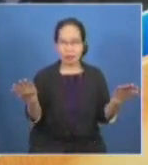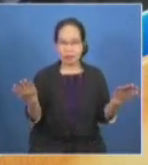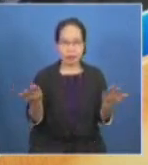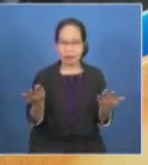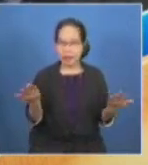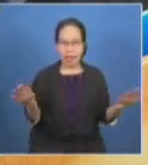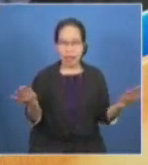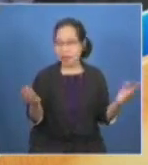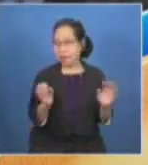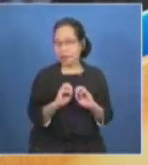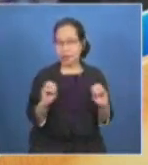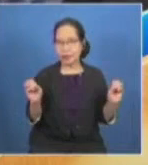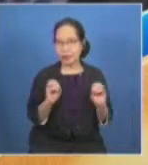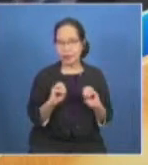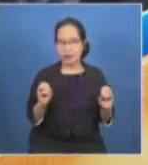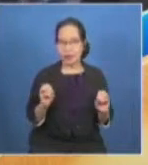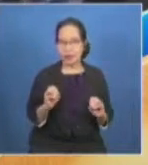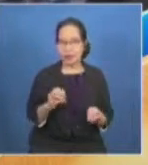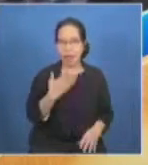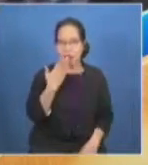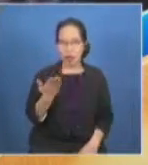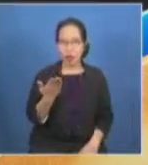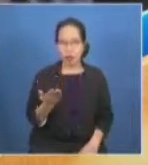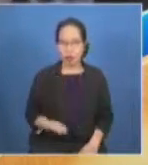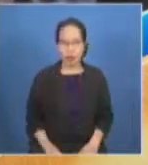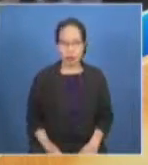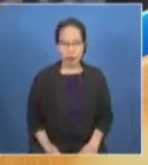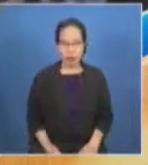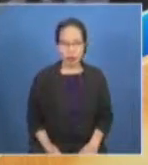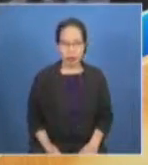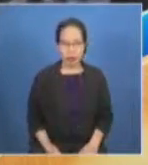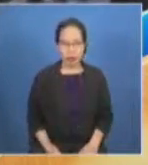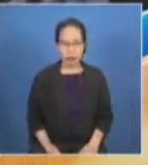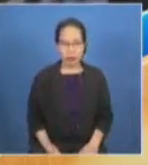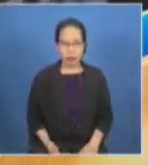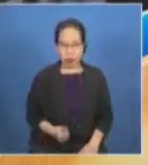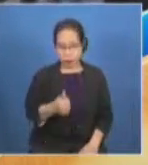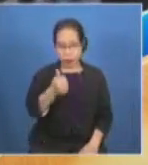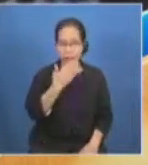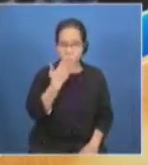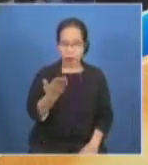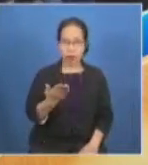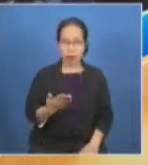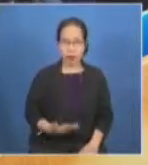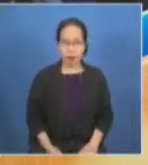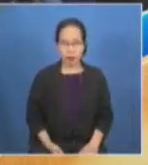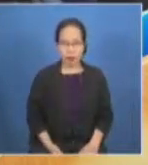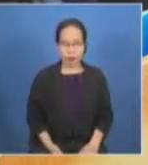Ay po, salamat po. It's okay, thank you.